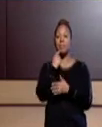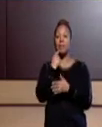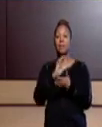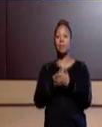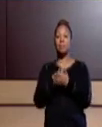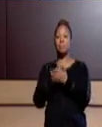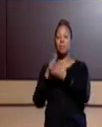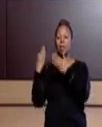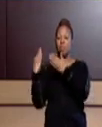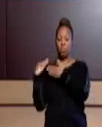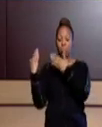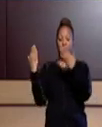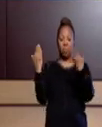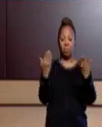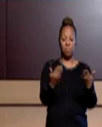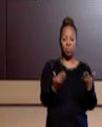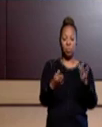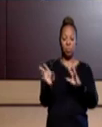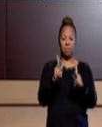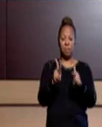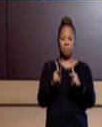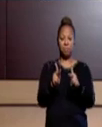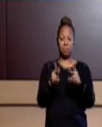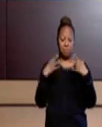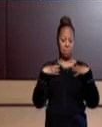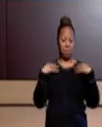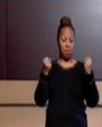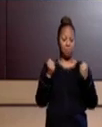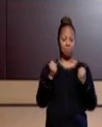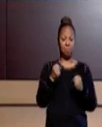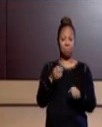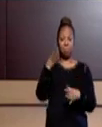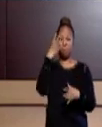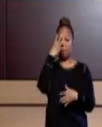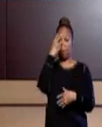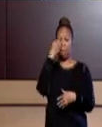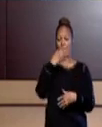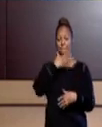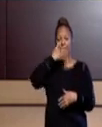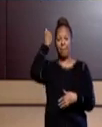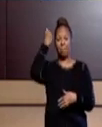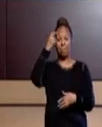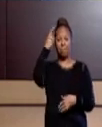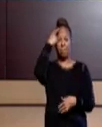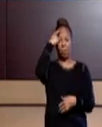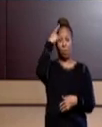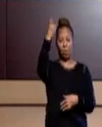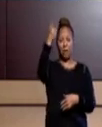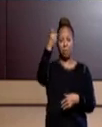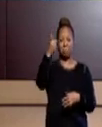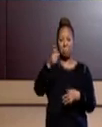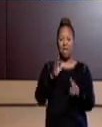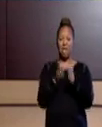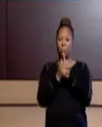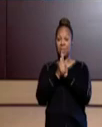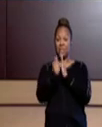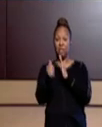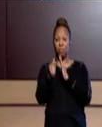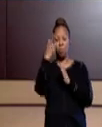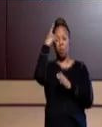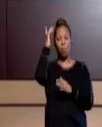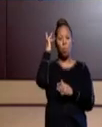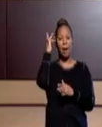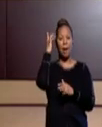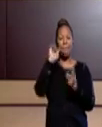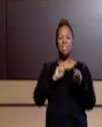brought them before the other people, they were healthier. They looked better. They were wiser. They were more skillful. Why?